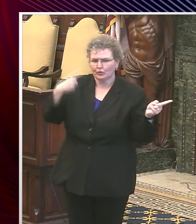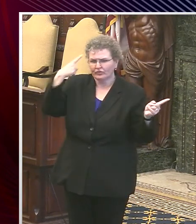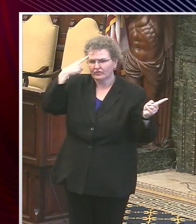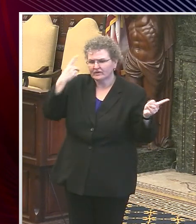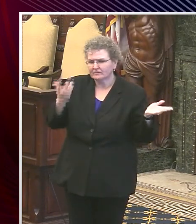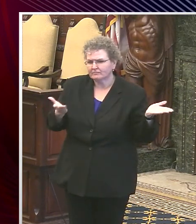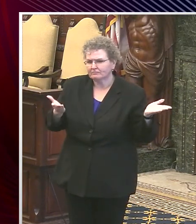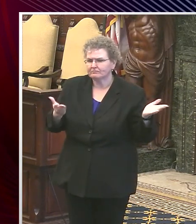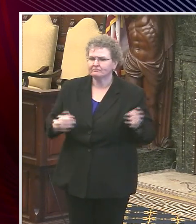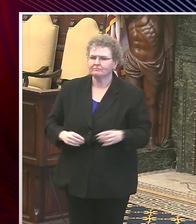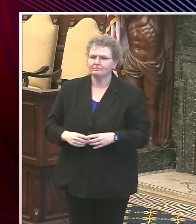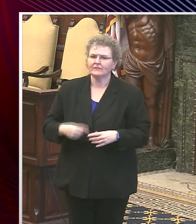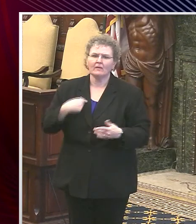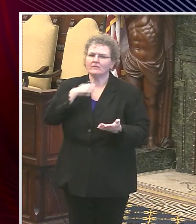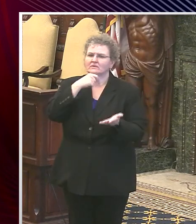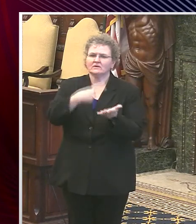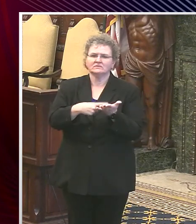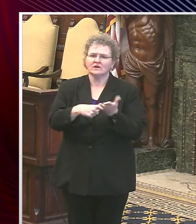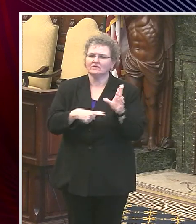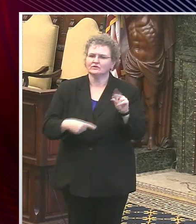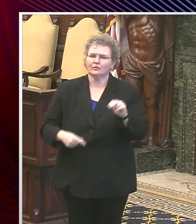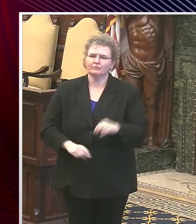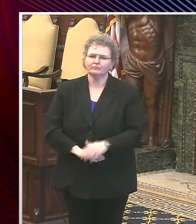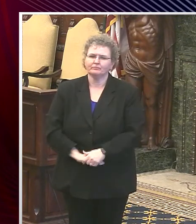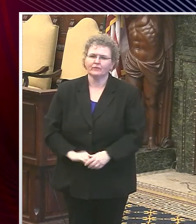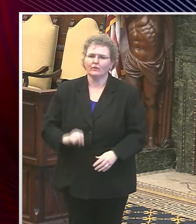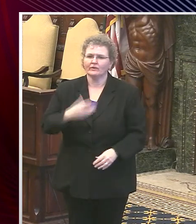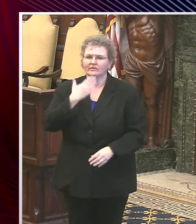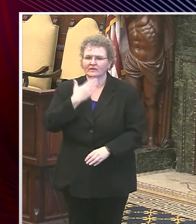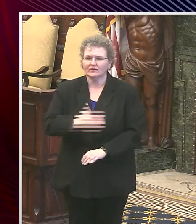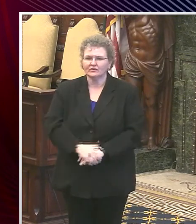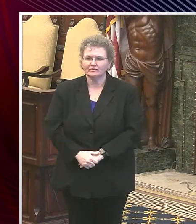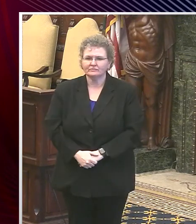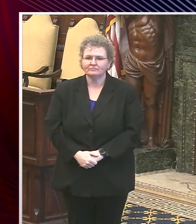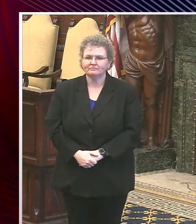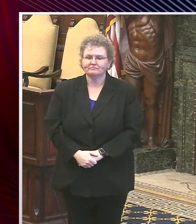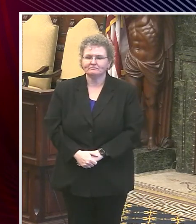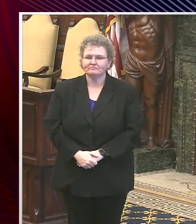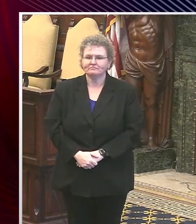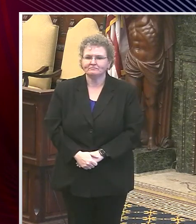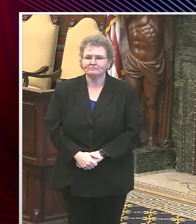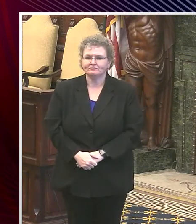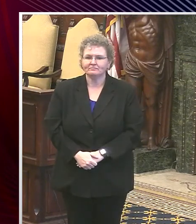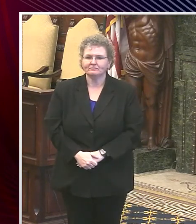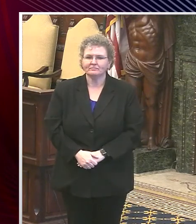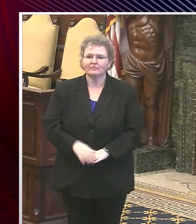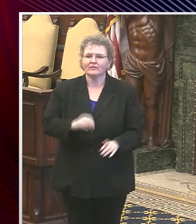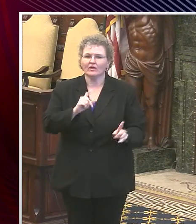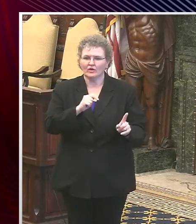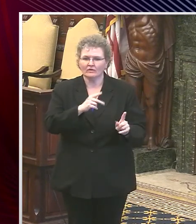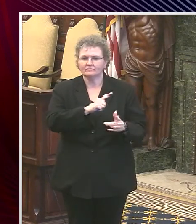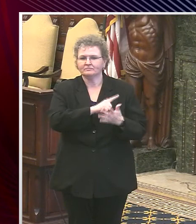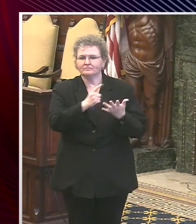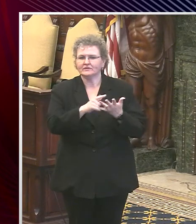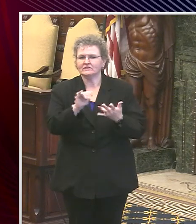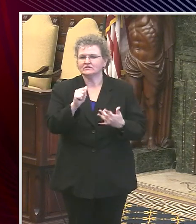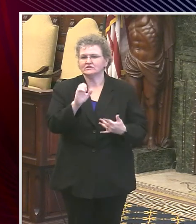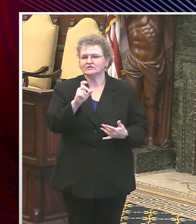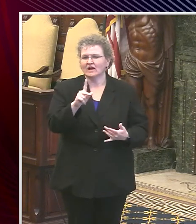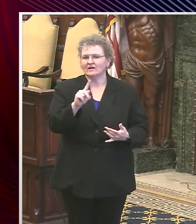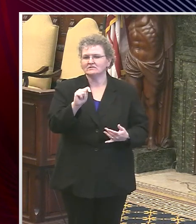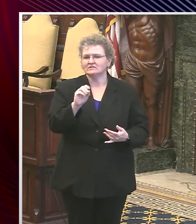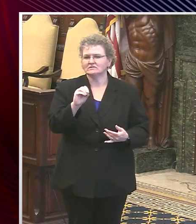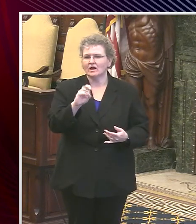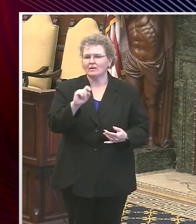haven't got into that yet, no. Thanks. All right, thank you, Laura. Let's go to Jack Tomzik of the Metro.